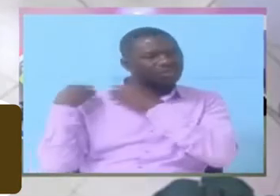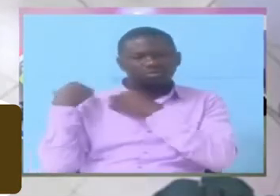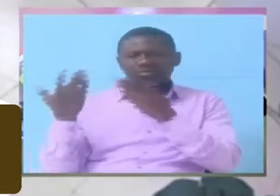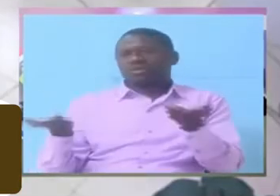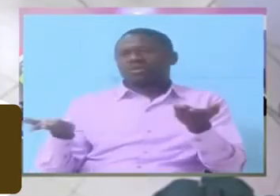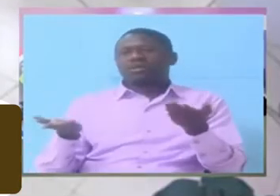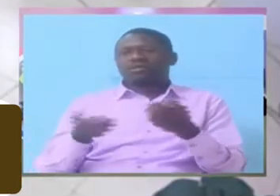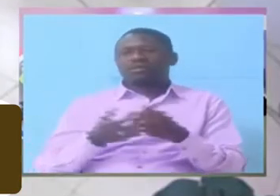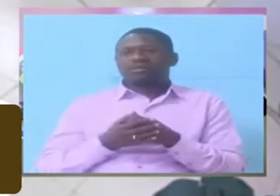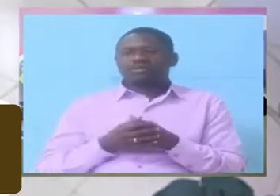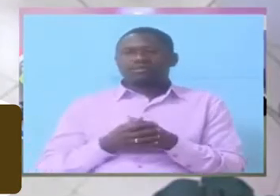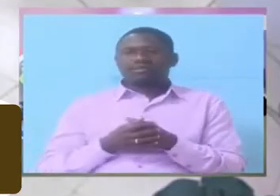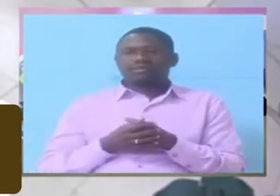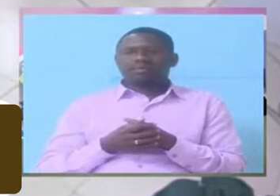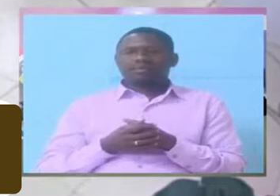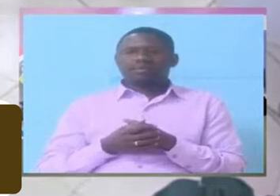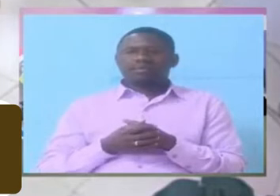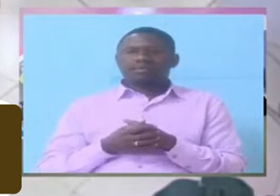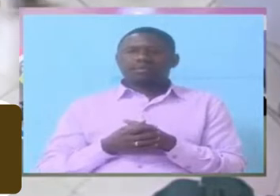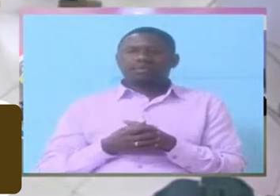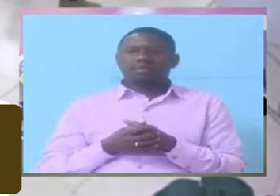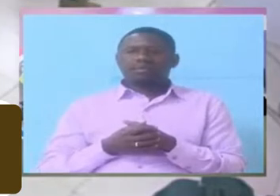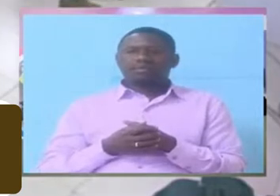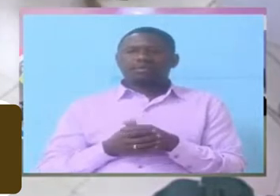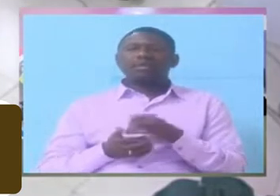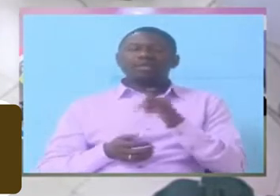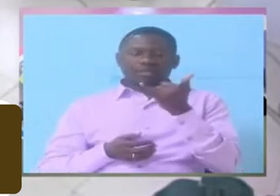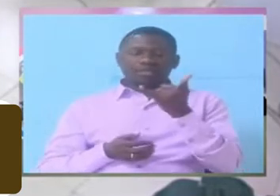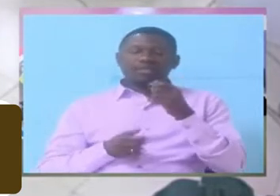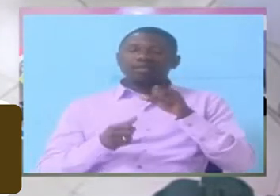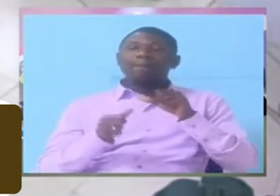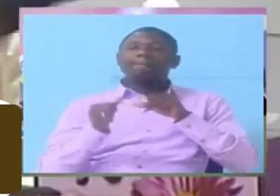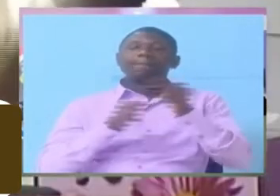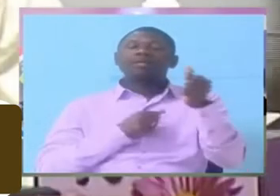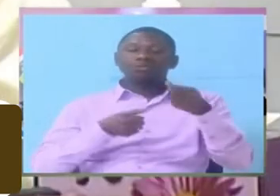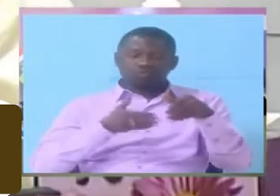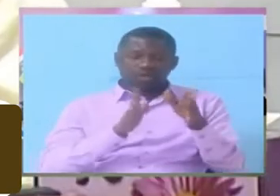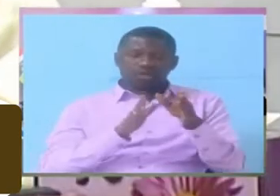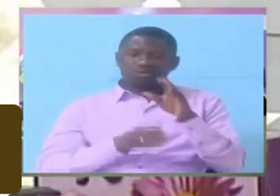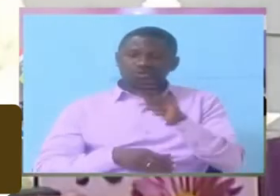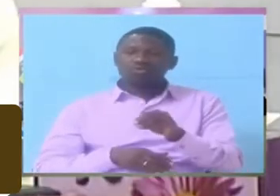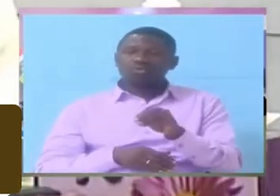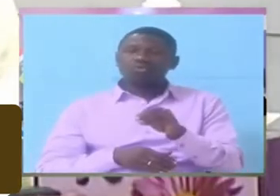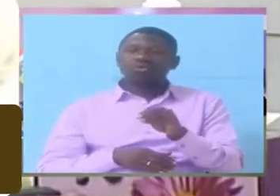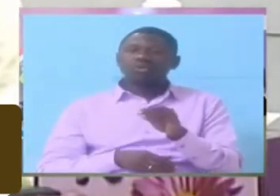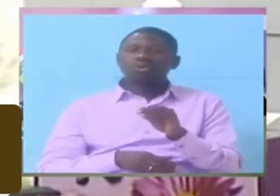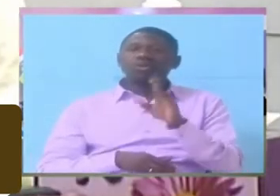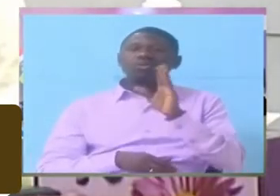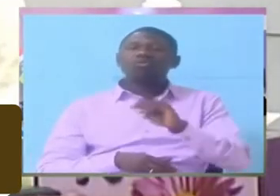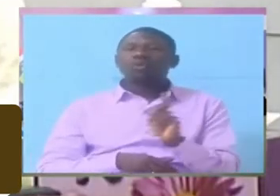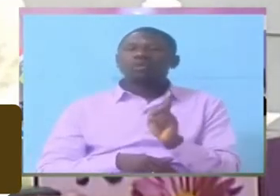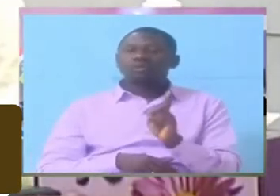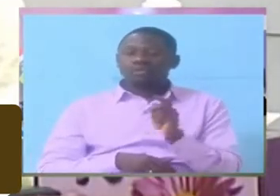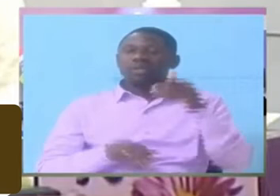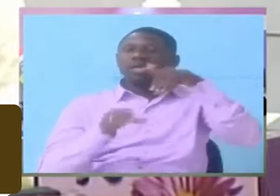The best way to do is to include human